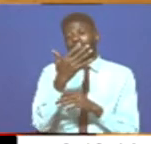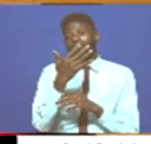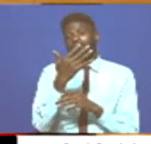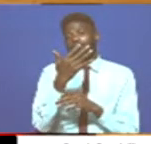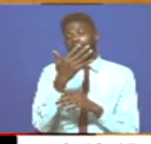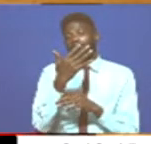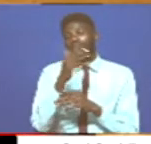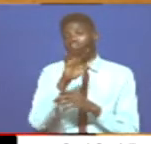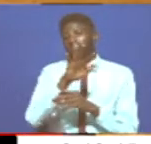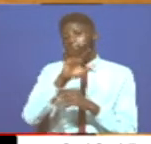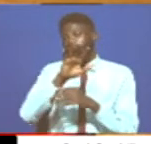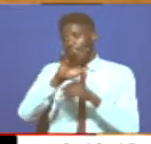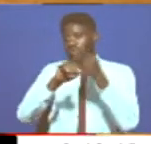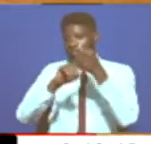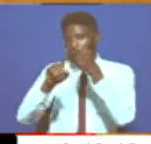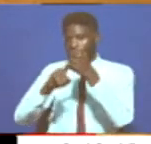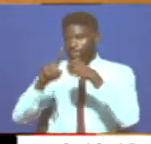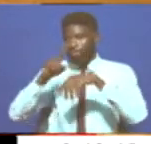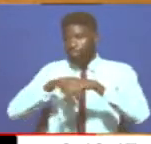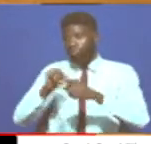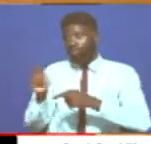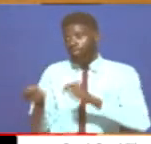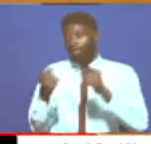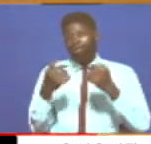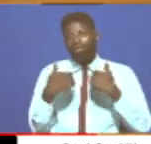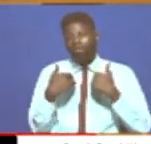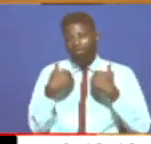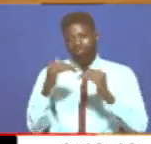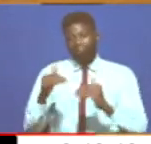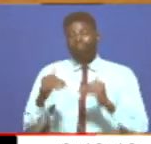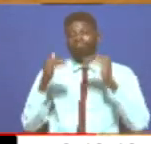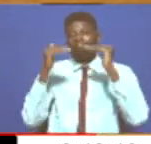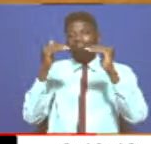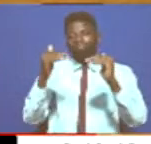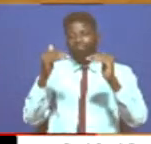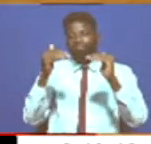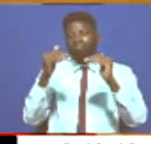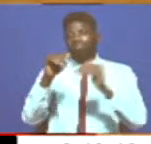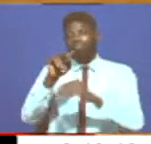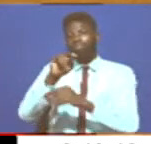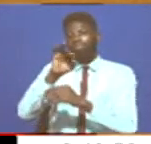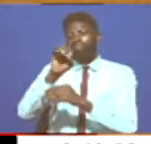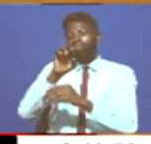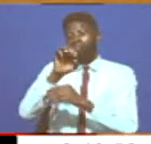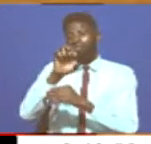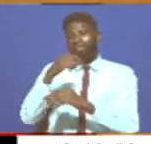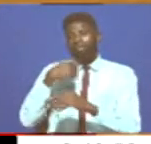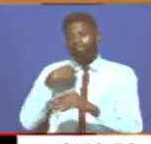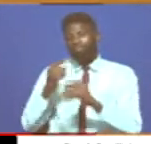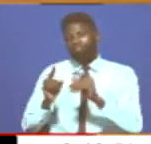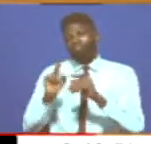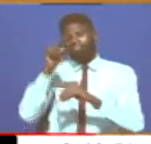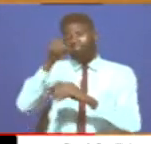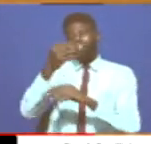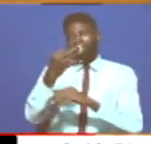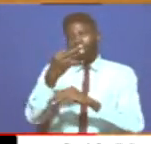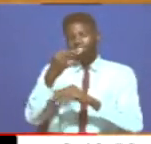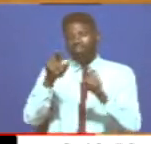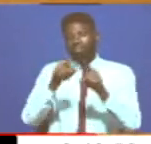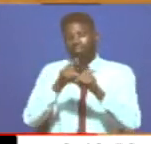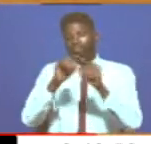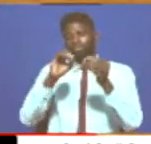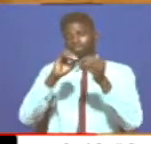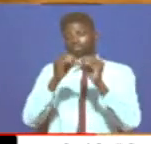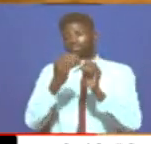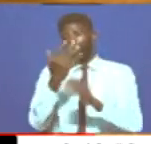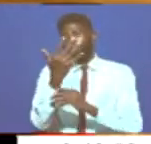71 Muthaiga Golf Club course to secure a place in the weekend. Njoroge had three birdies and an eagle at the 18th hole to move joint fifth on a total of 6